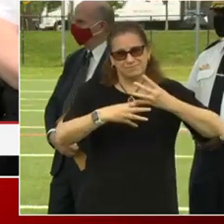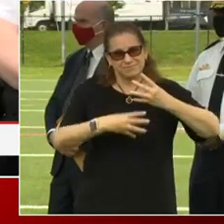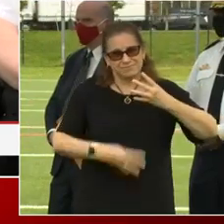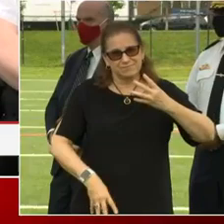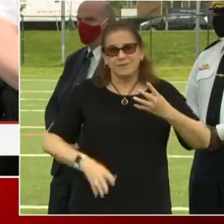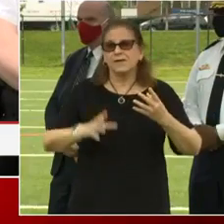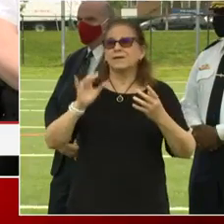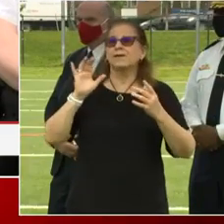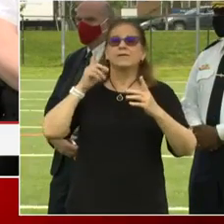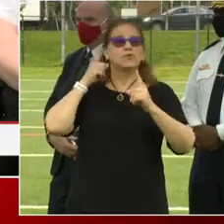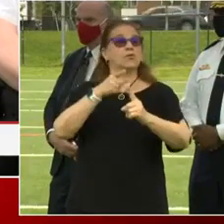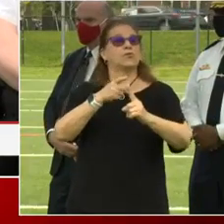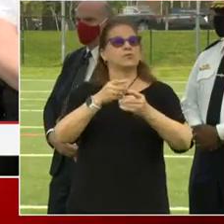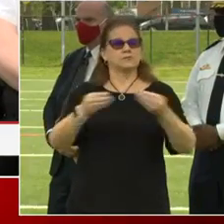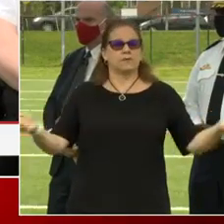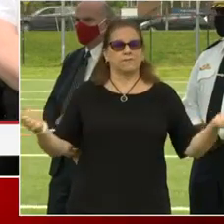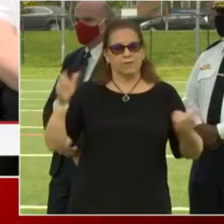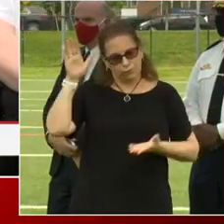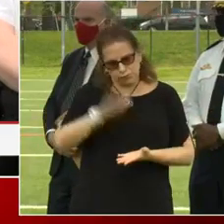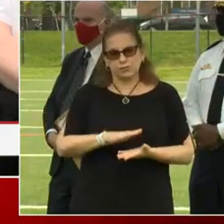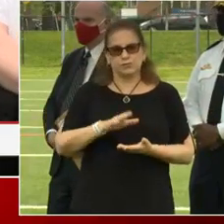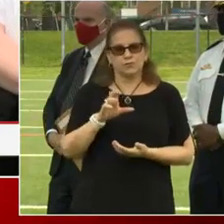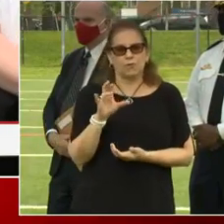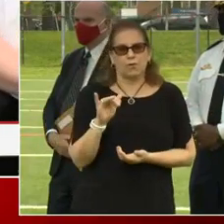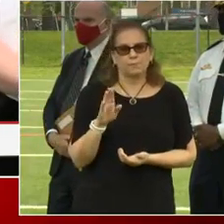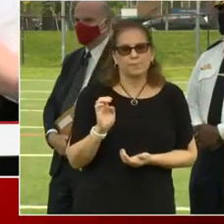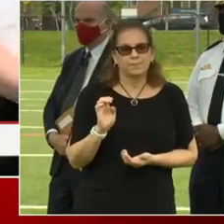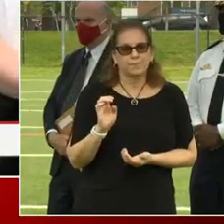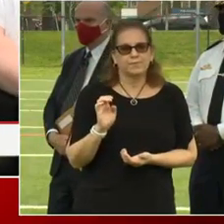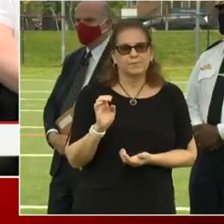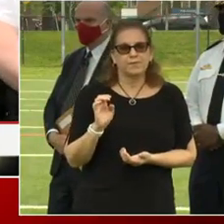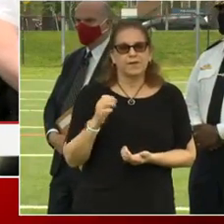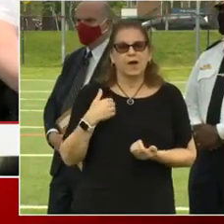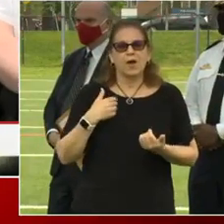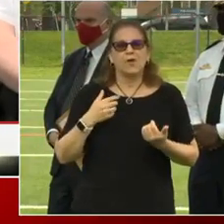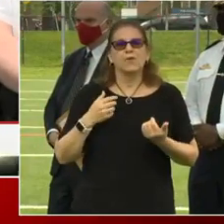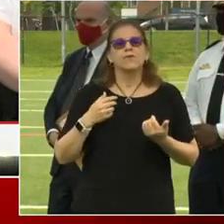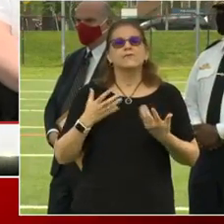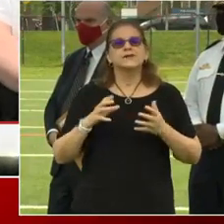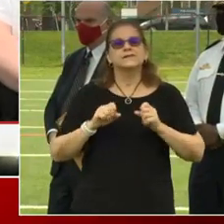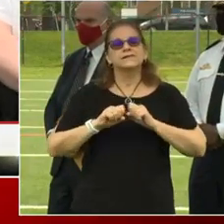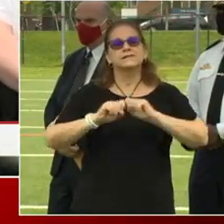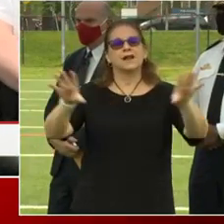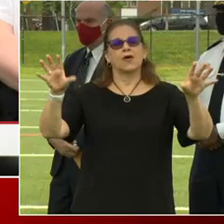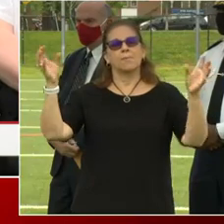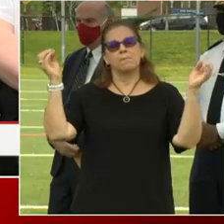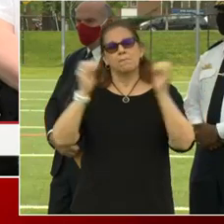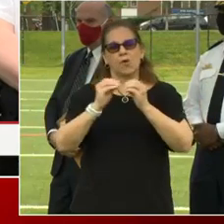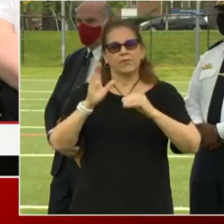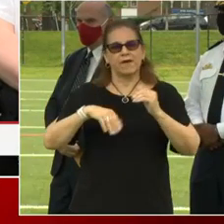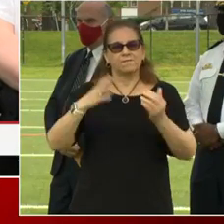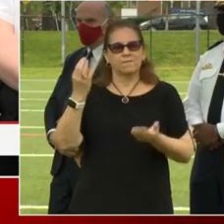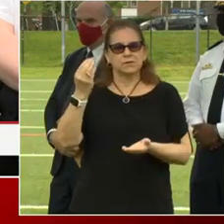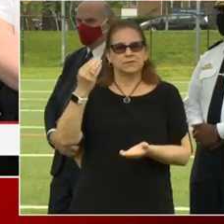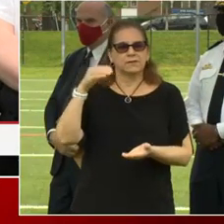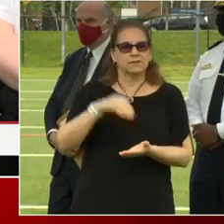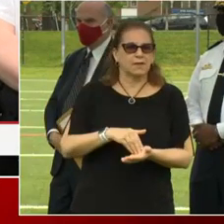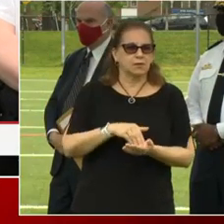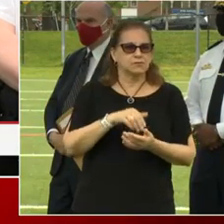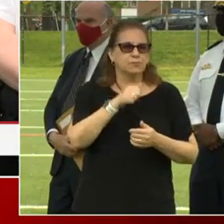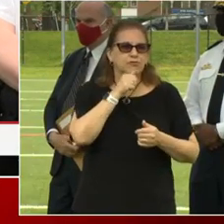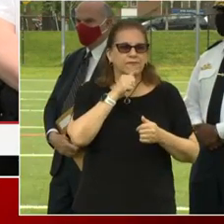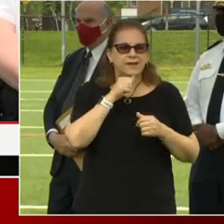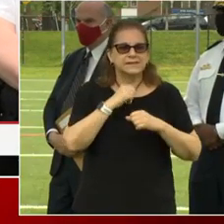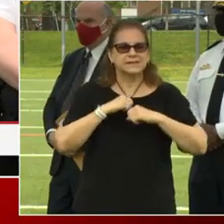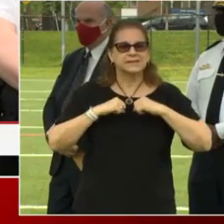when they happen. To date, we've deployed more than 14,000 private security cameras